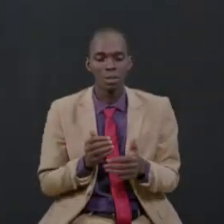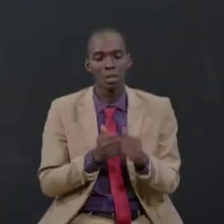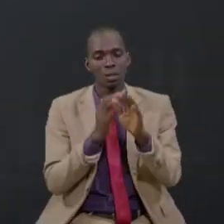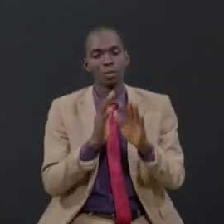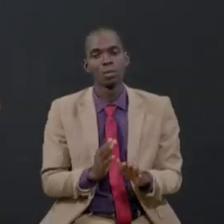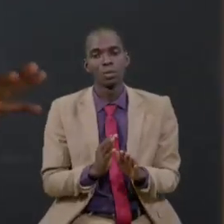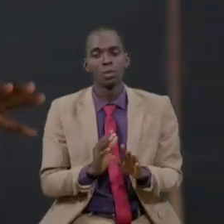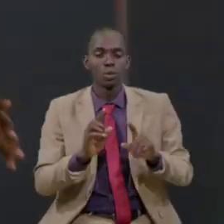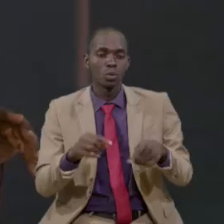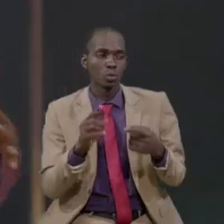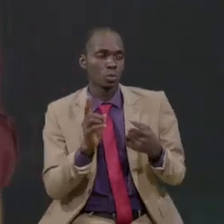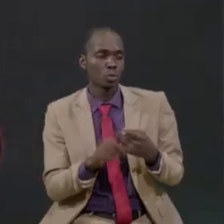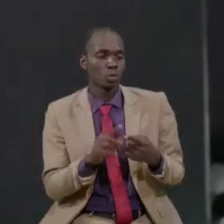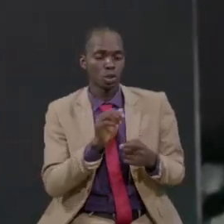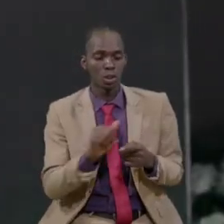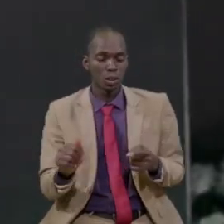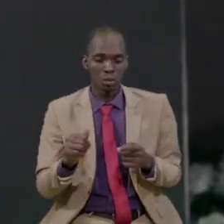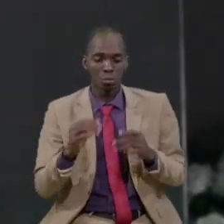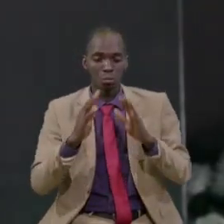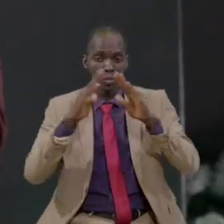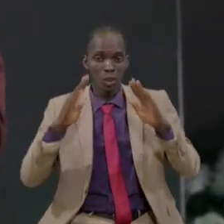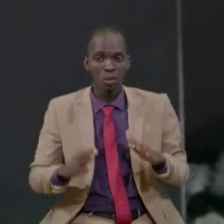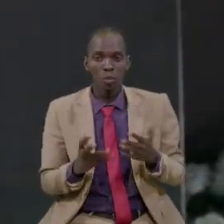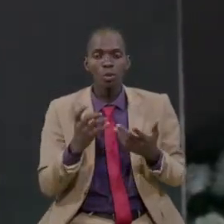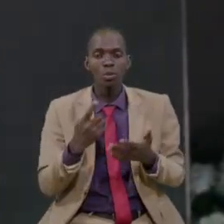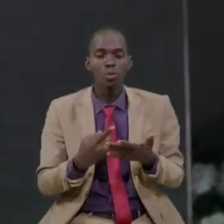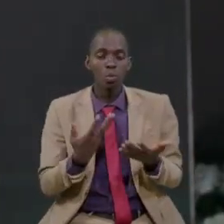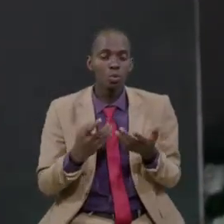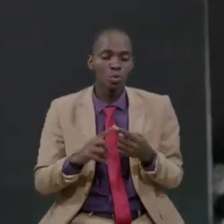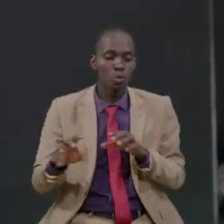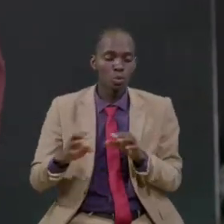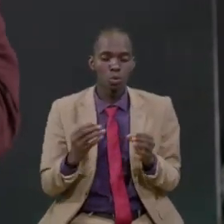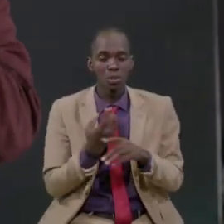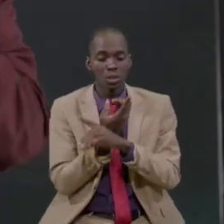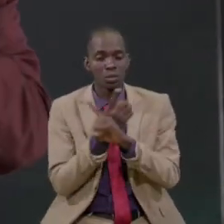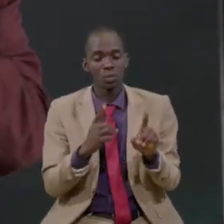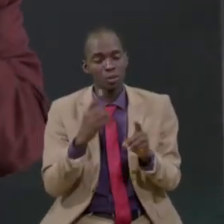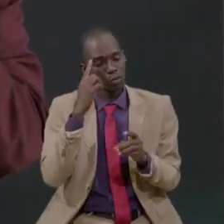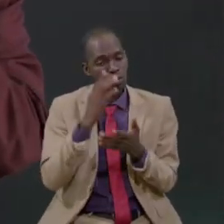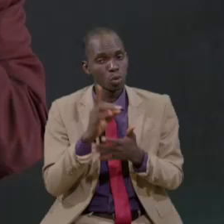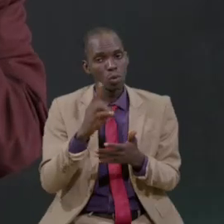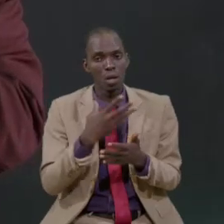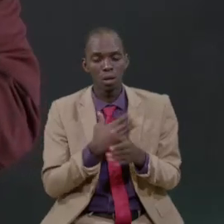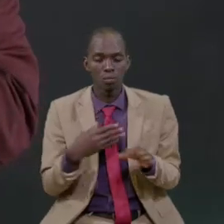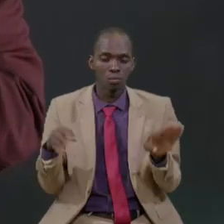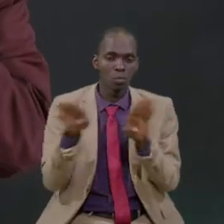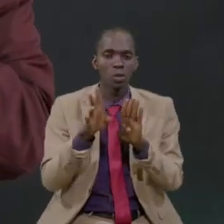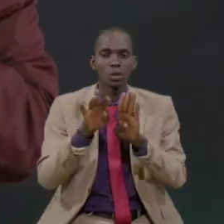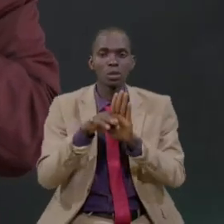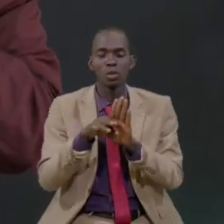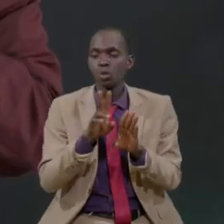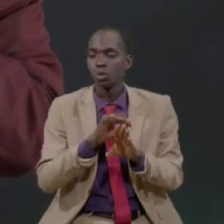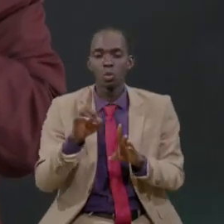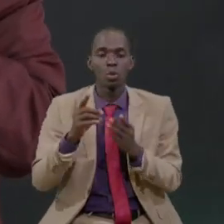know, a chamber. He wants to do deliverance and locks the door. Nobody there. And then the